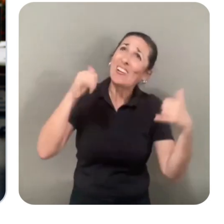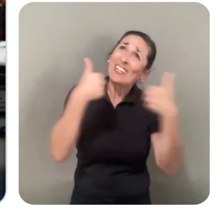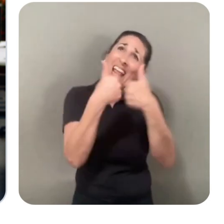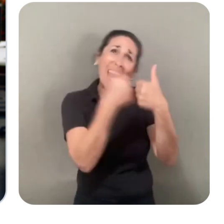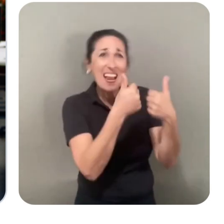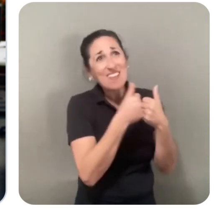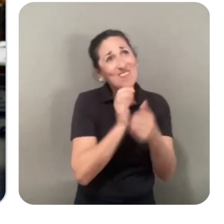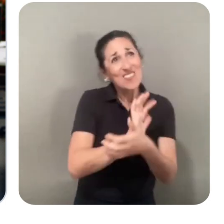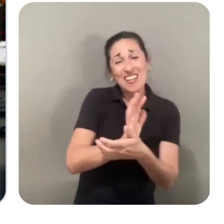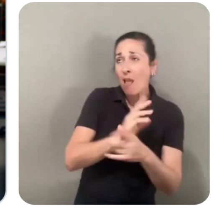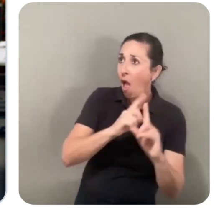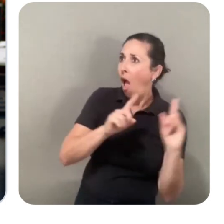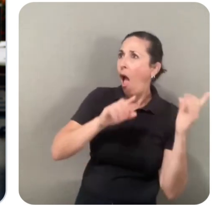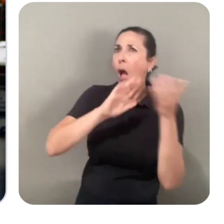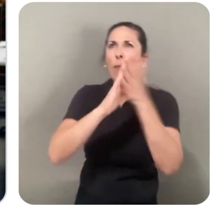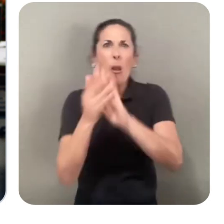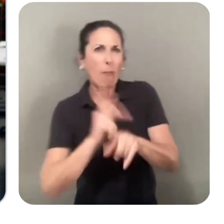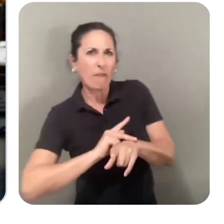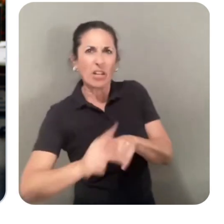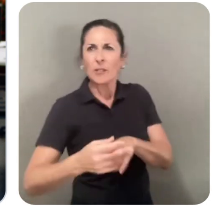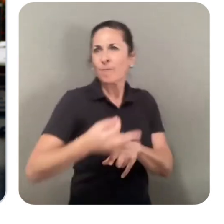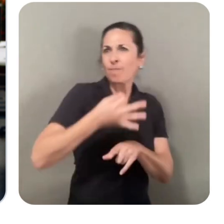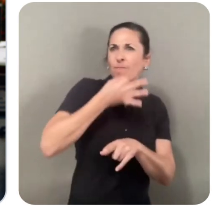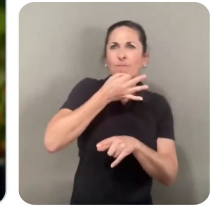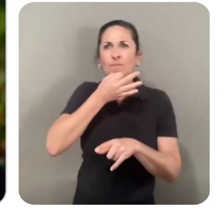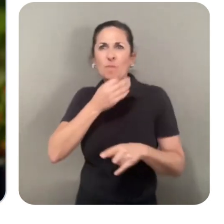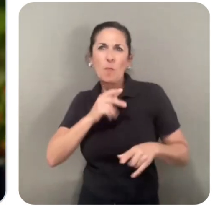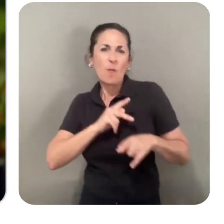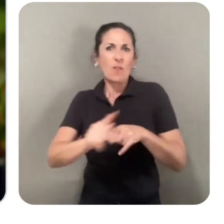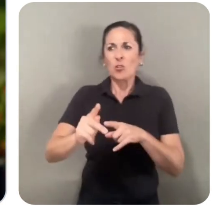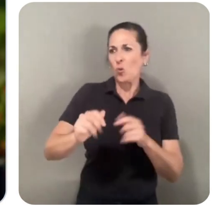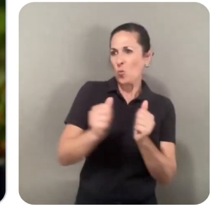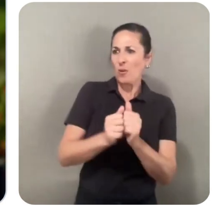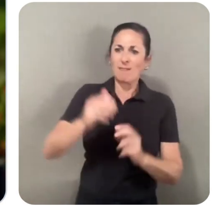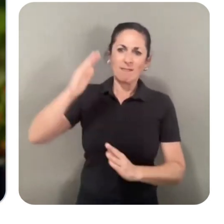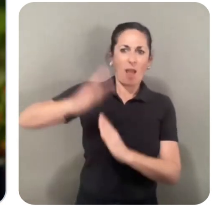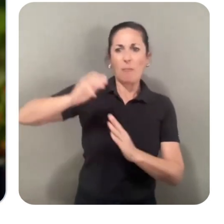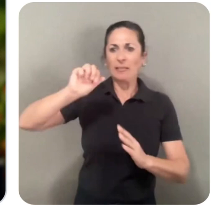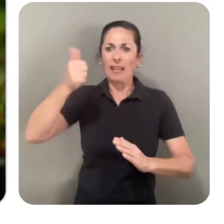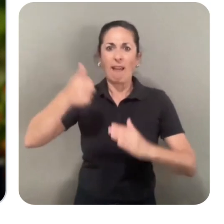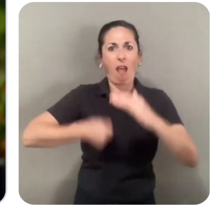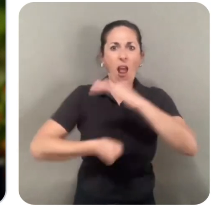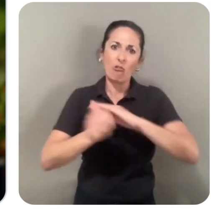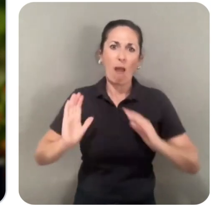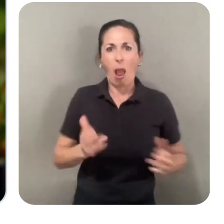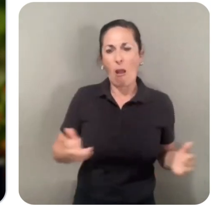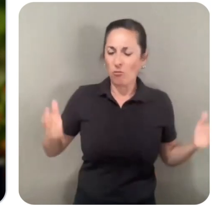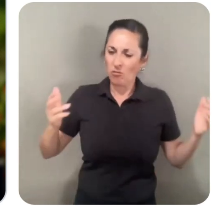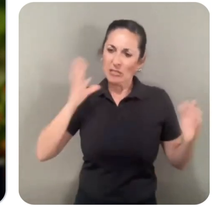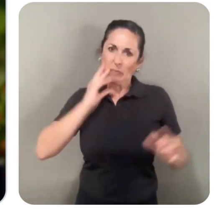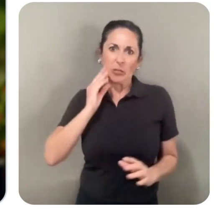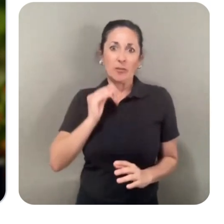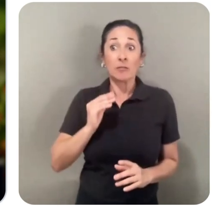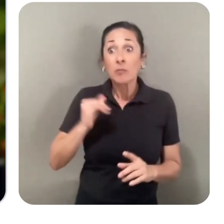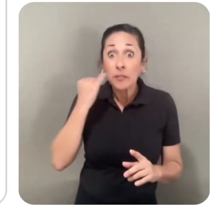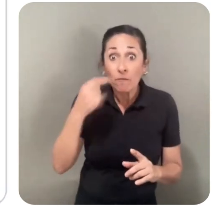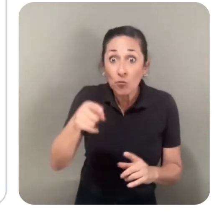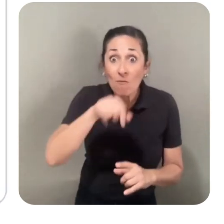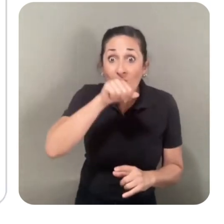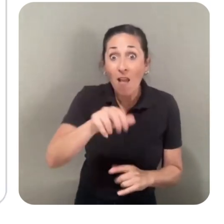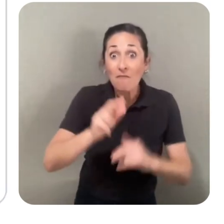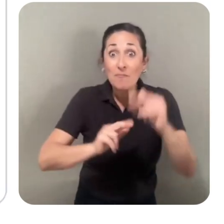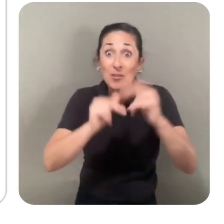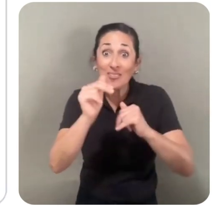seasoned industry professionals with a top 10 title under our belt. So, if you love building for VR as much as I do,